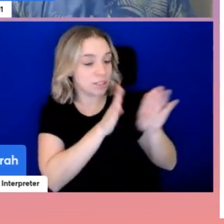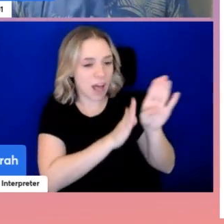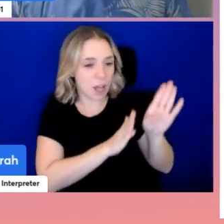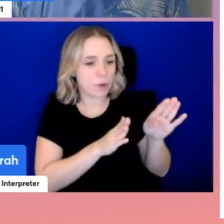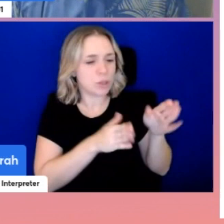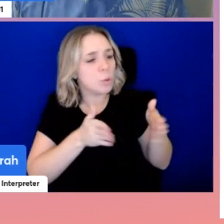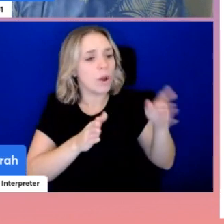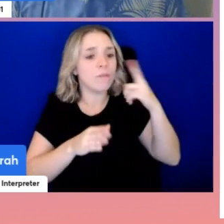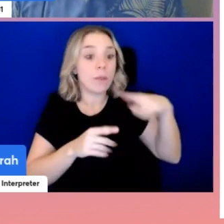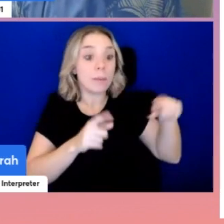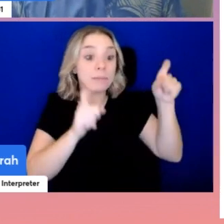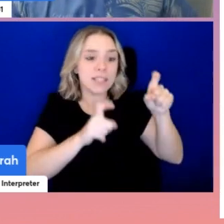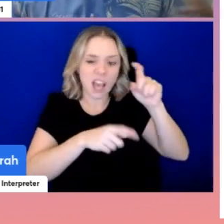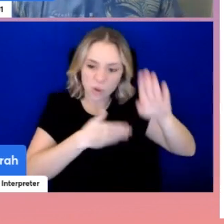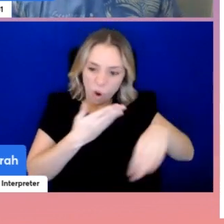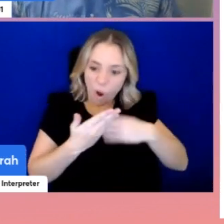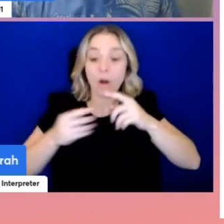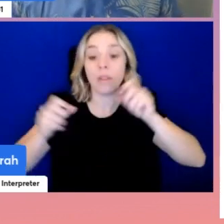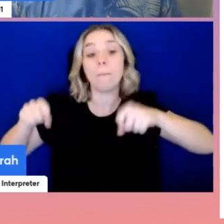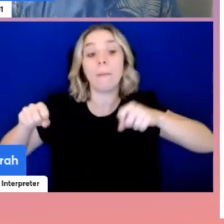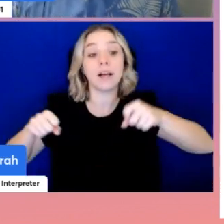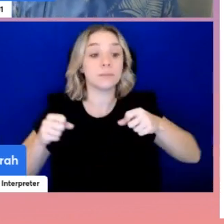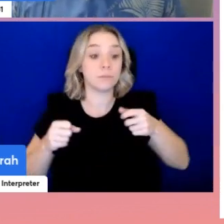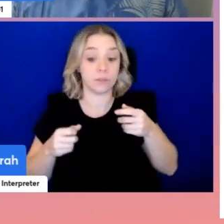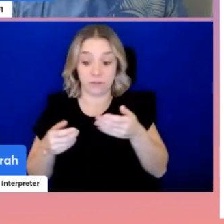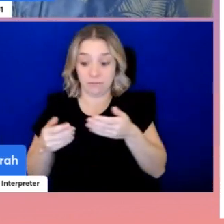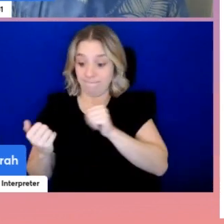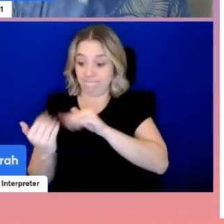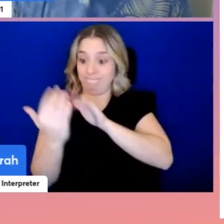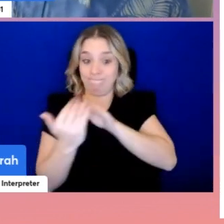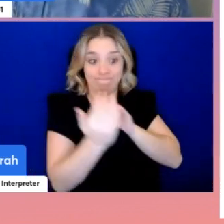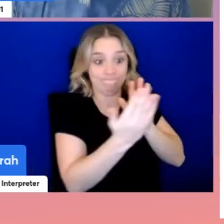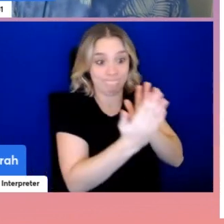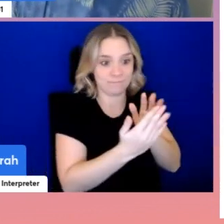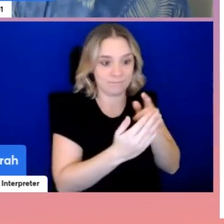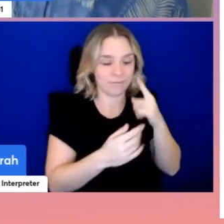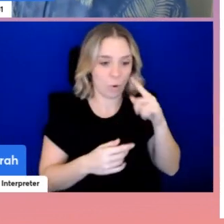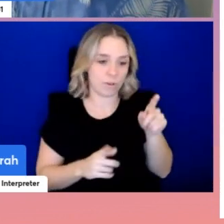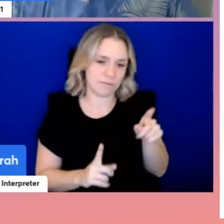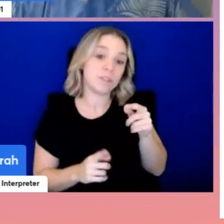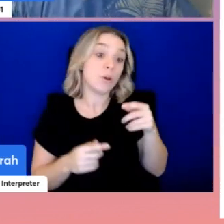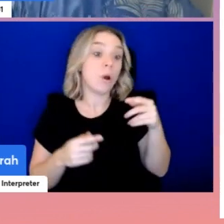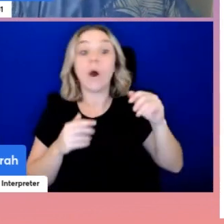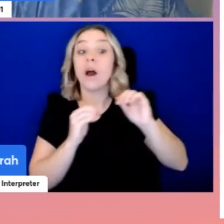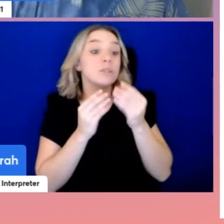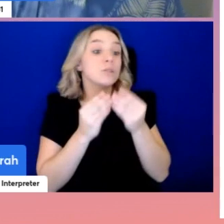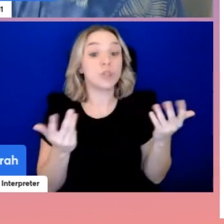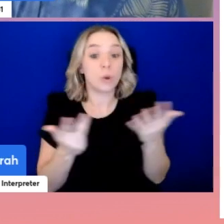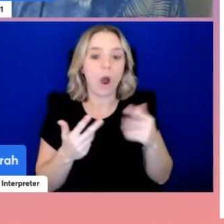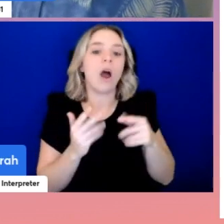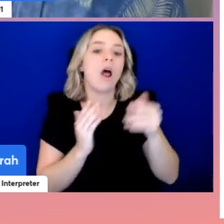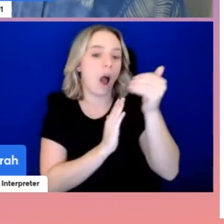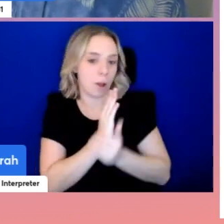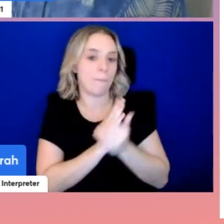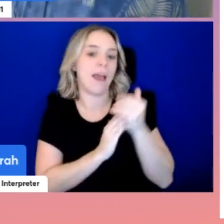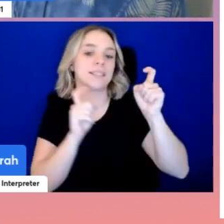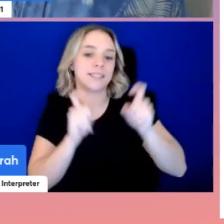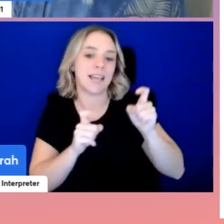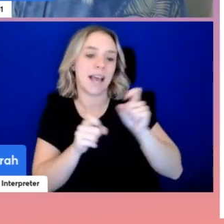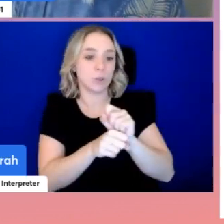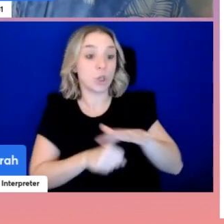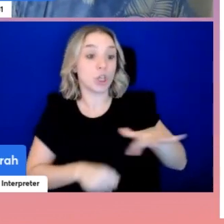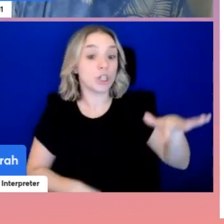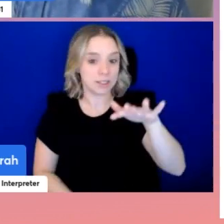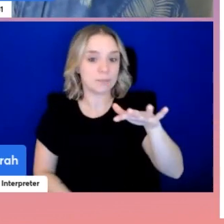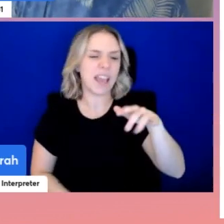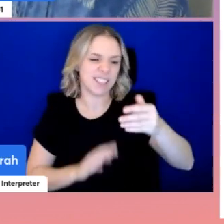that people might be using their modules. So, for that, our solution is automatic test workspace generation. So, we actually generate workspaces for